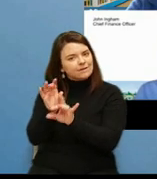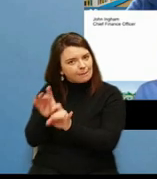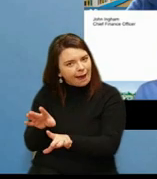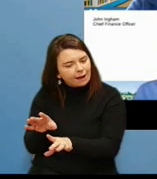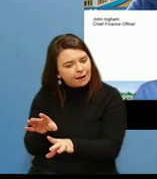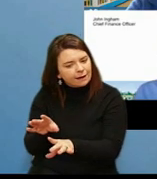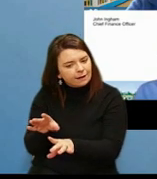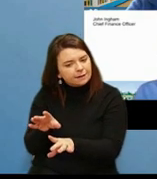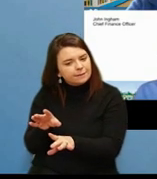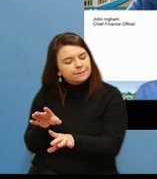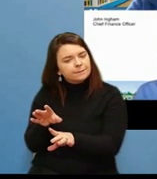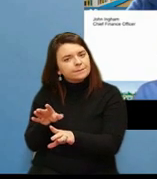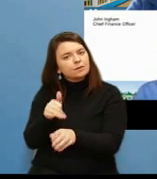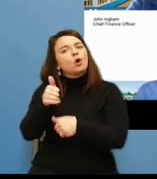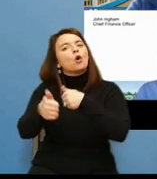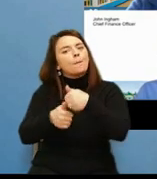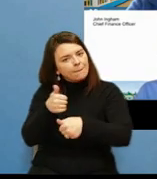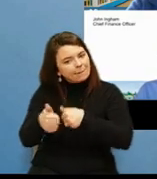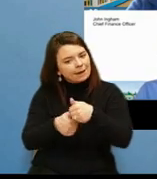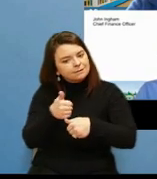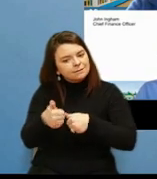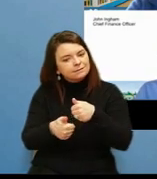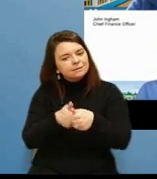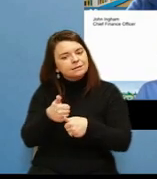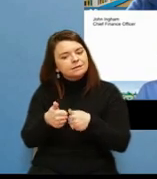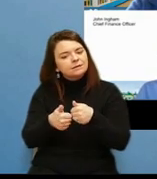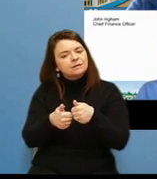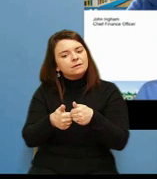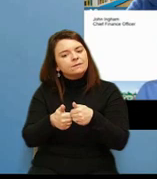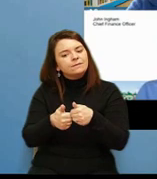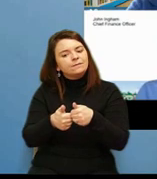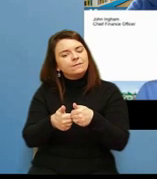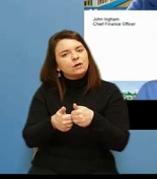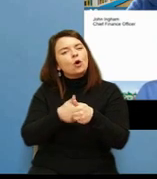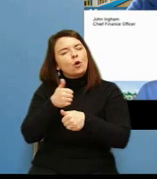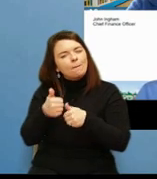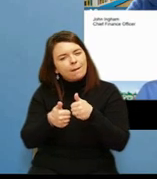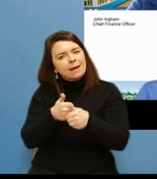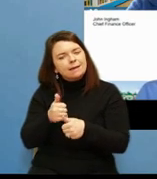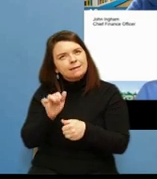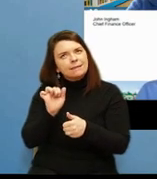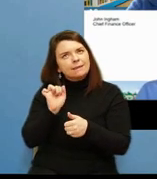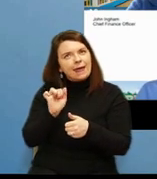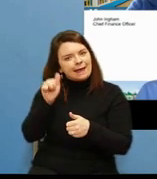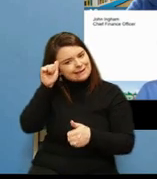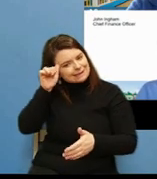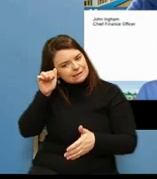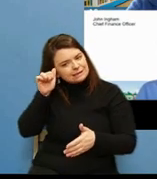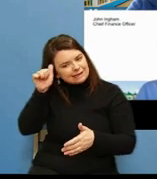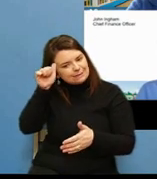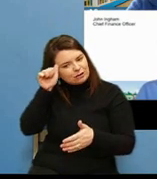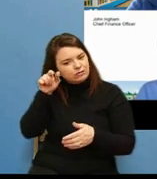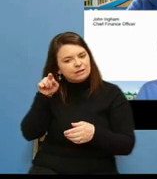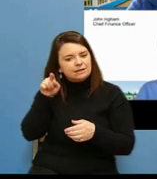HOSC to share this feedback and compliment them on the note and the facts, but sort